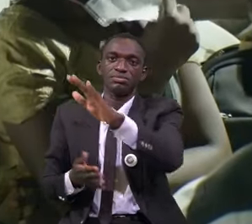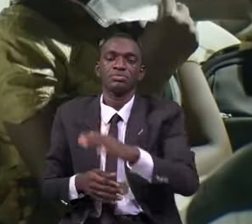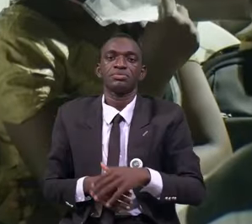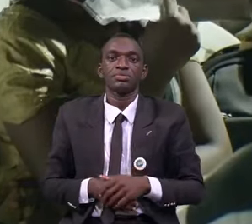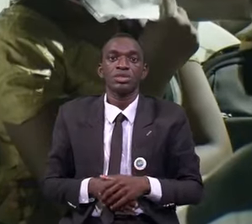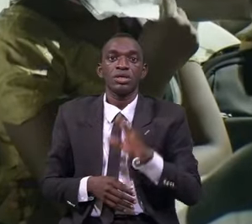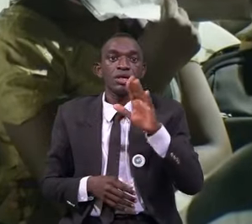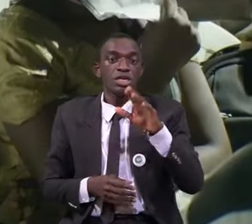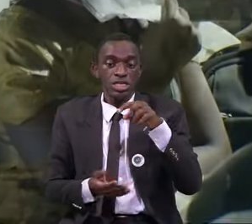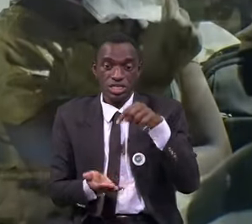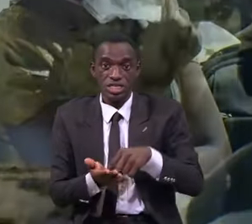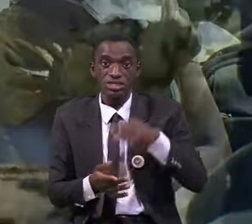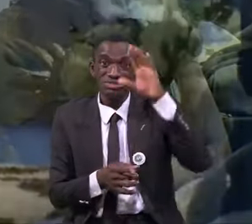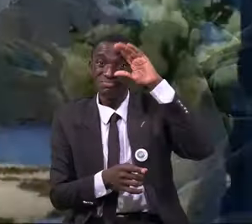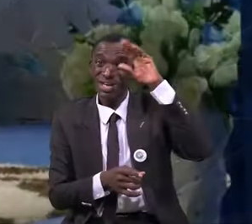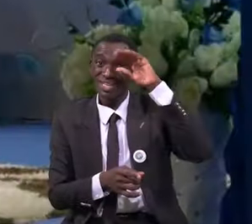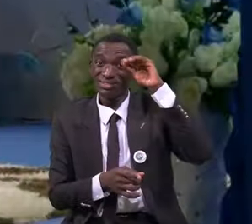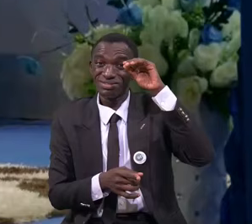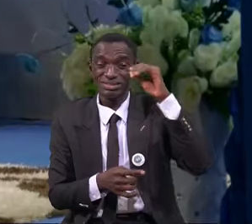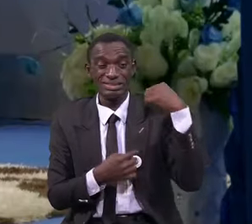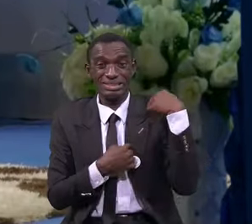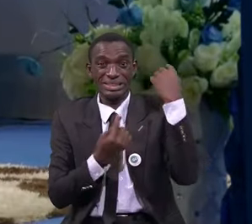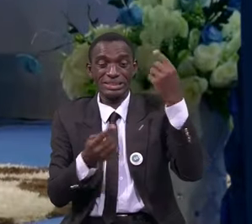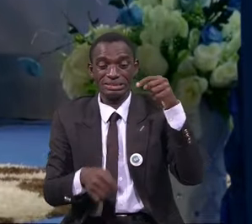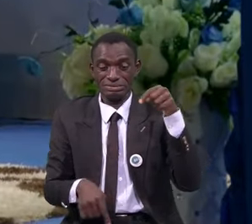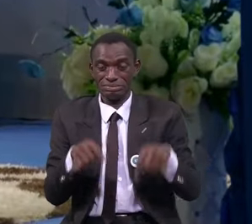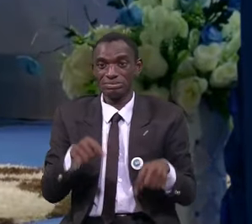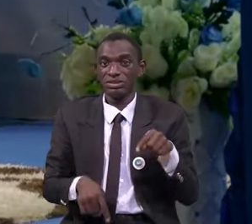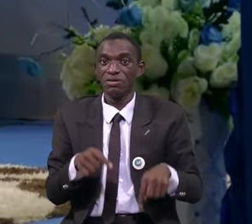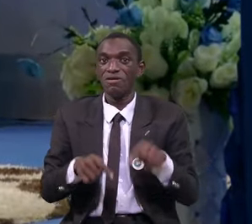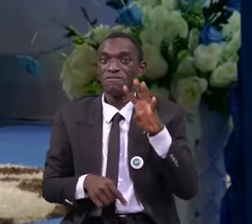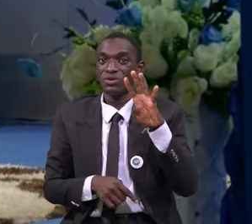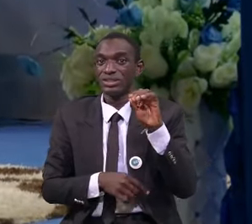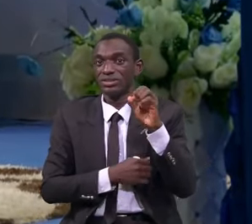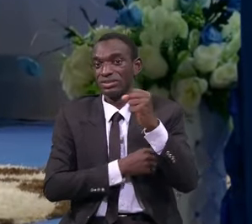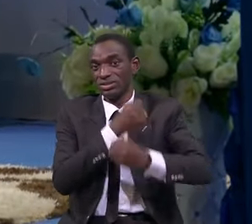This man that had been in this condition for 40 years,